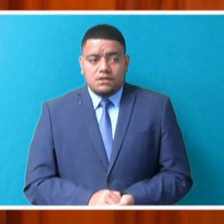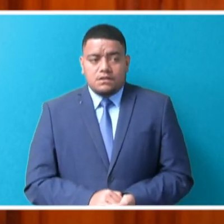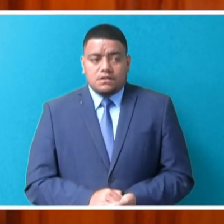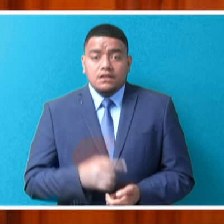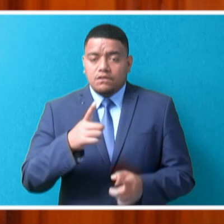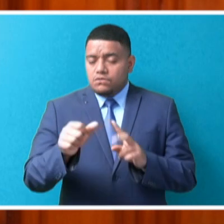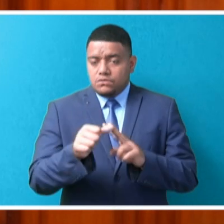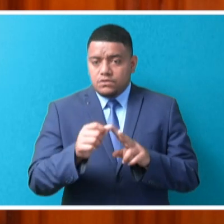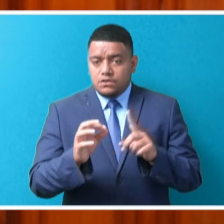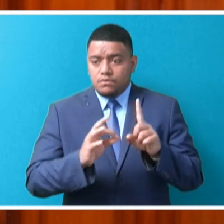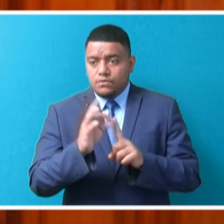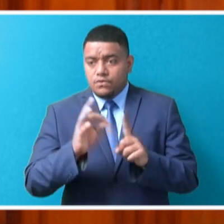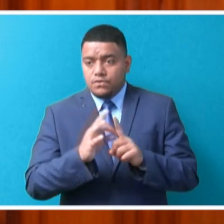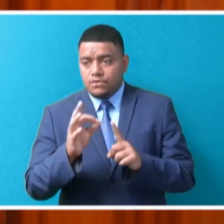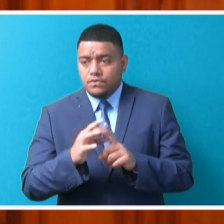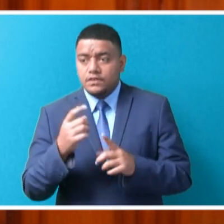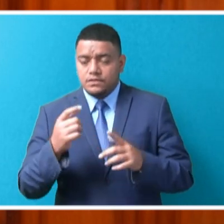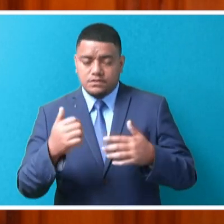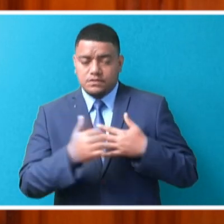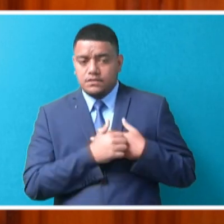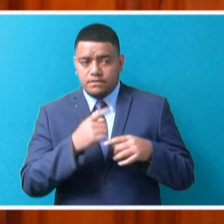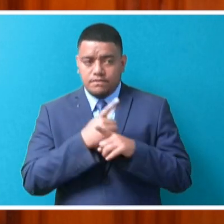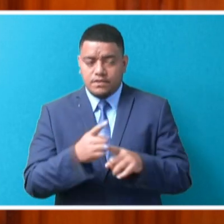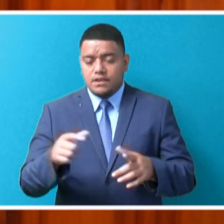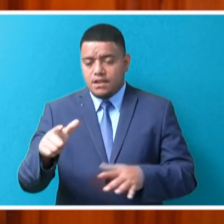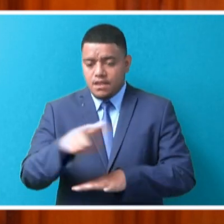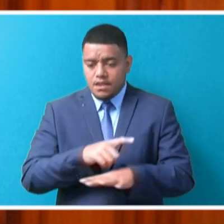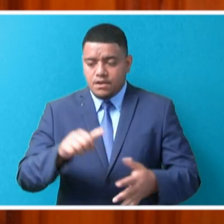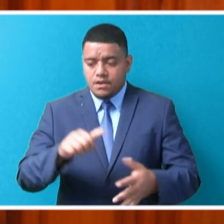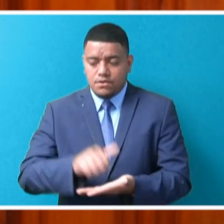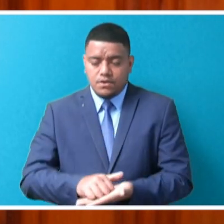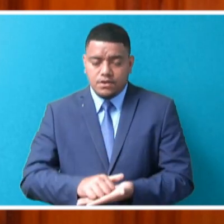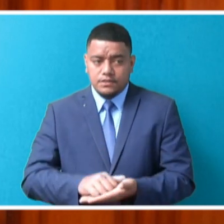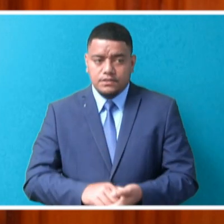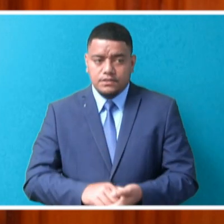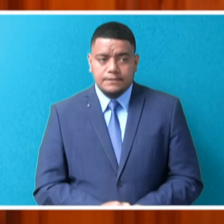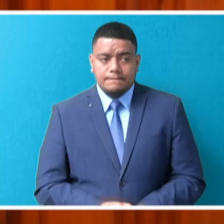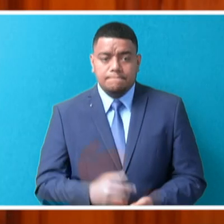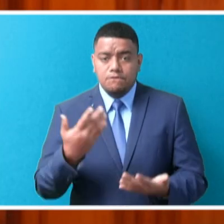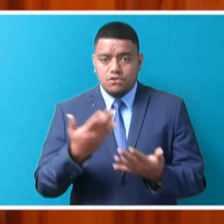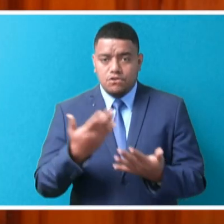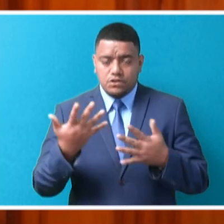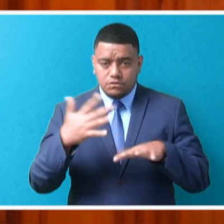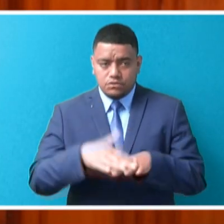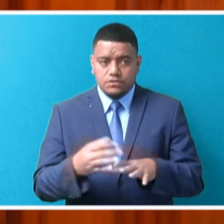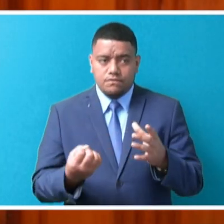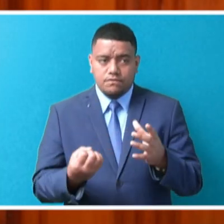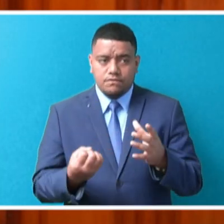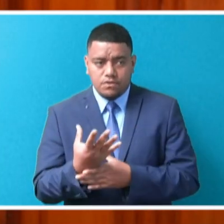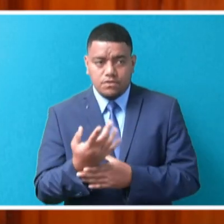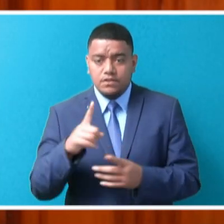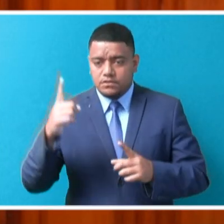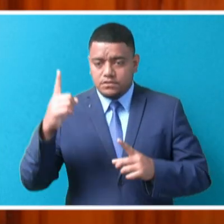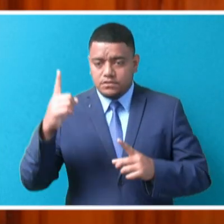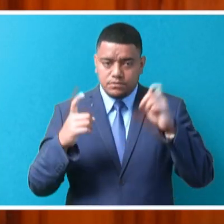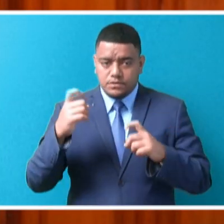improvements in livelihoods while safeguarding traditional land rights. His Excellency emphasis on inclusive growth finds practical expression